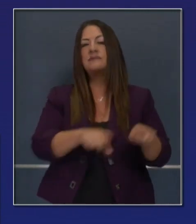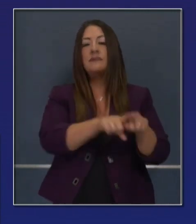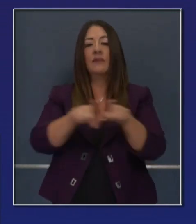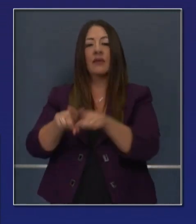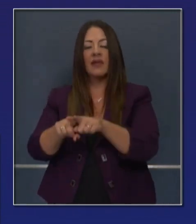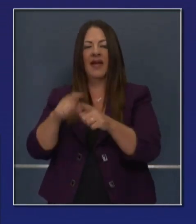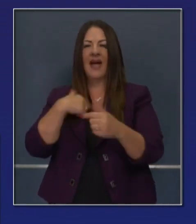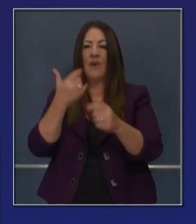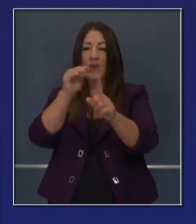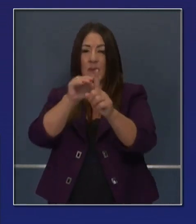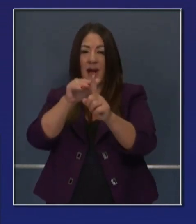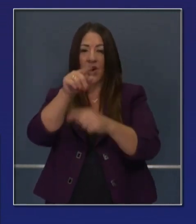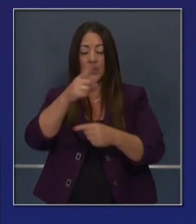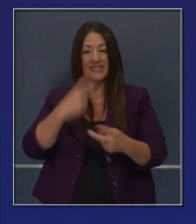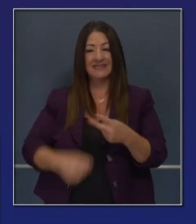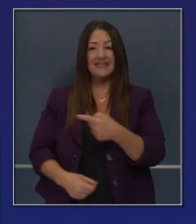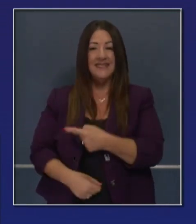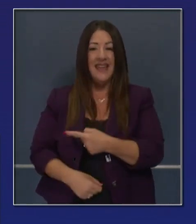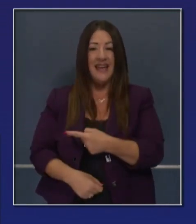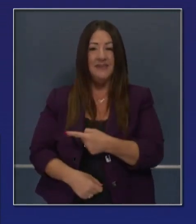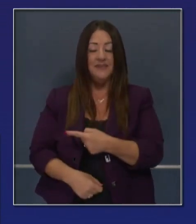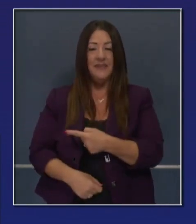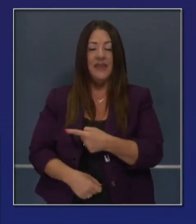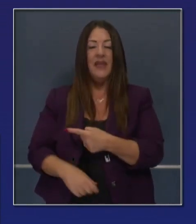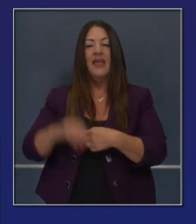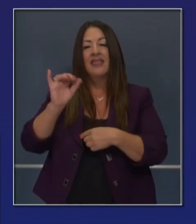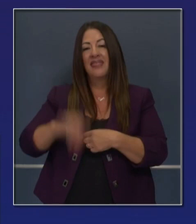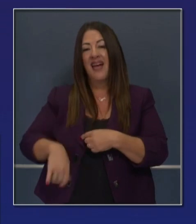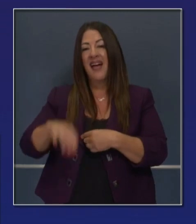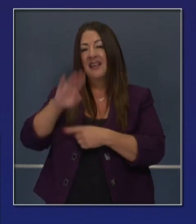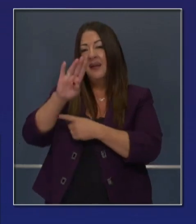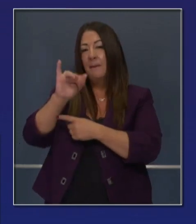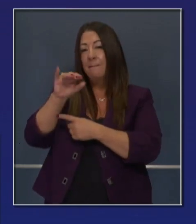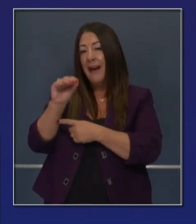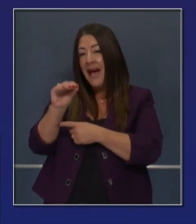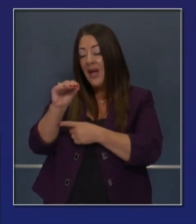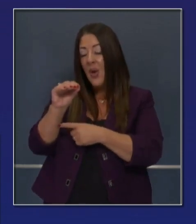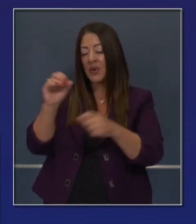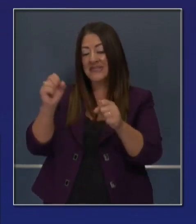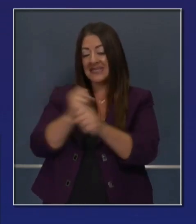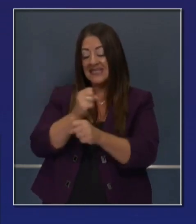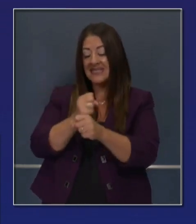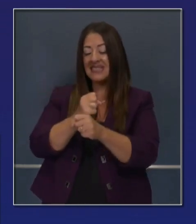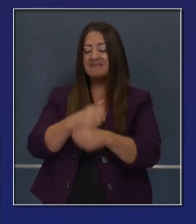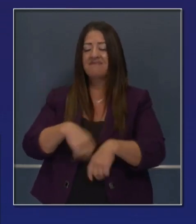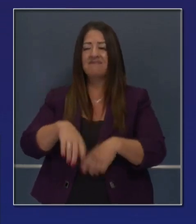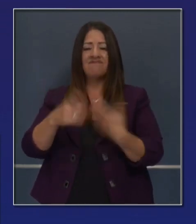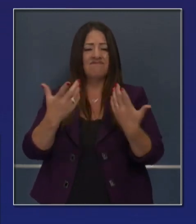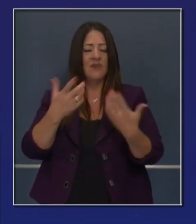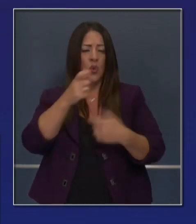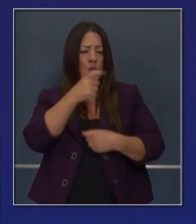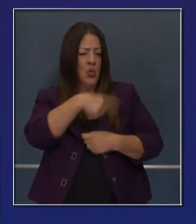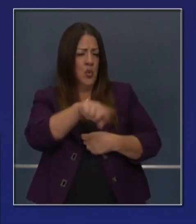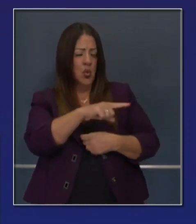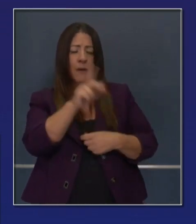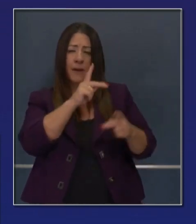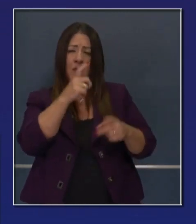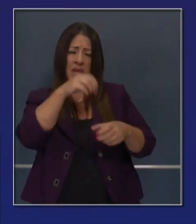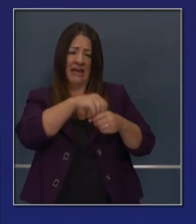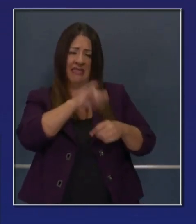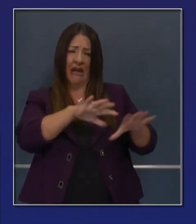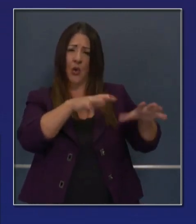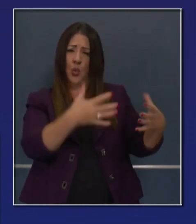just remind you, this slide, the biostatistics, the experts in biostatistics and